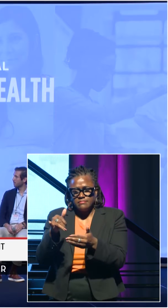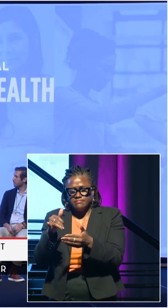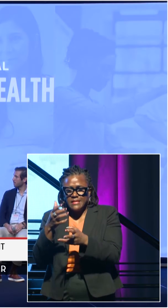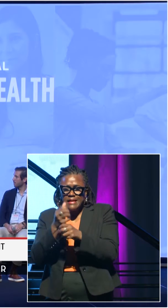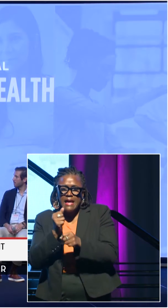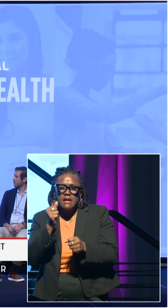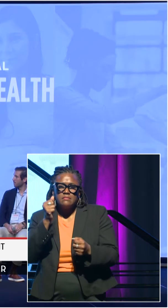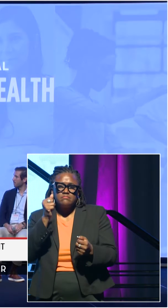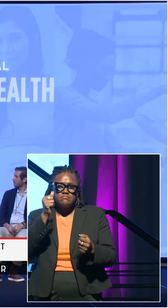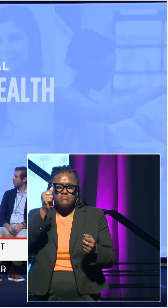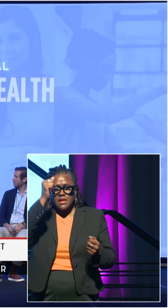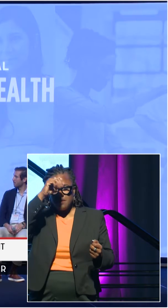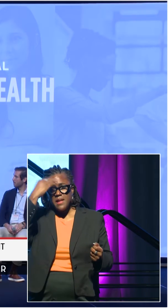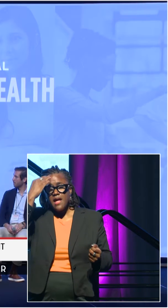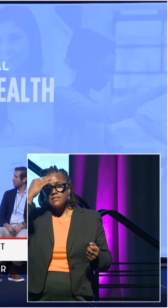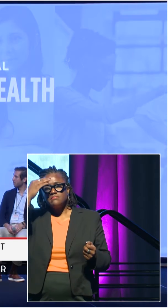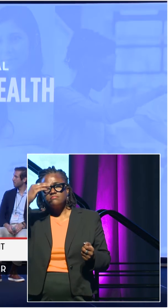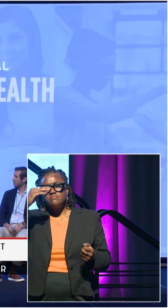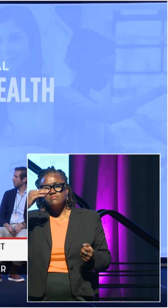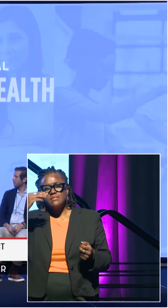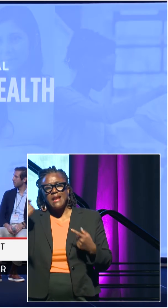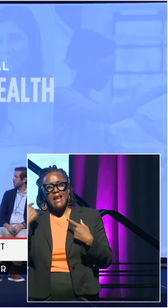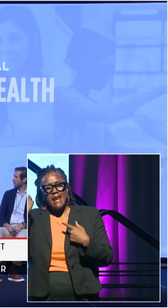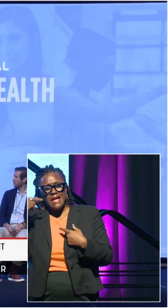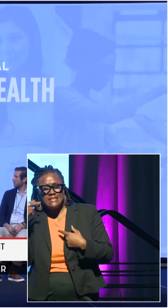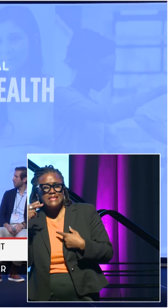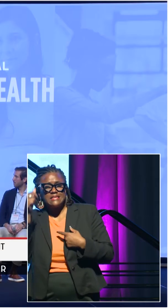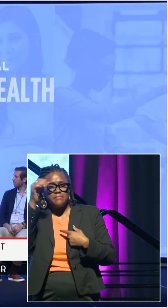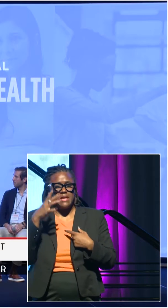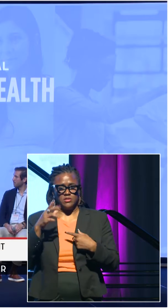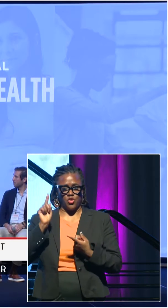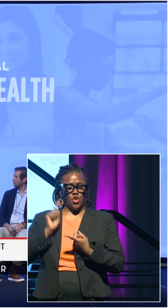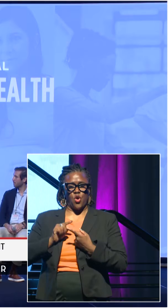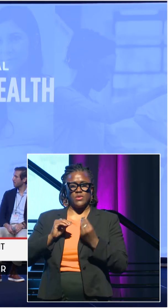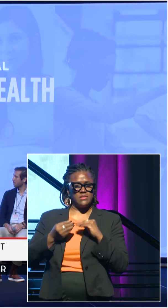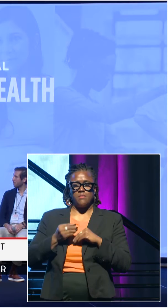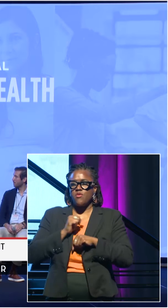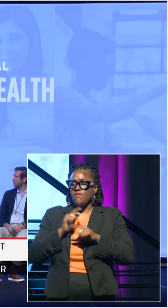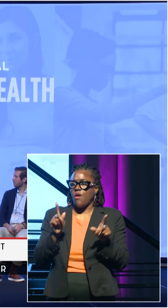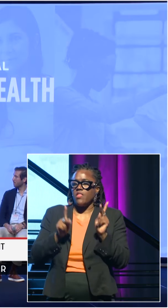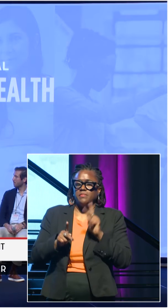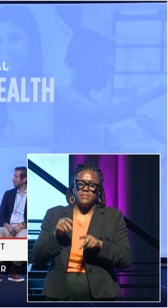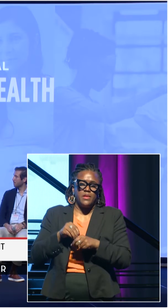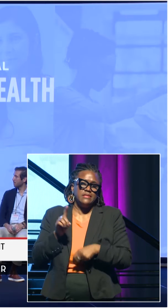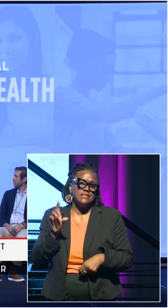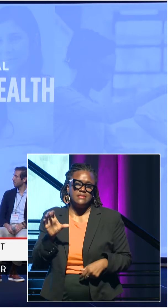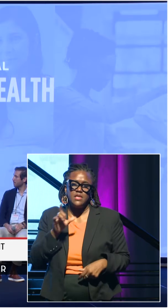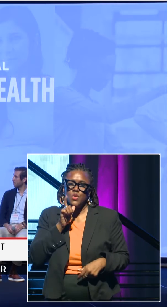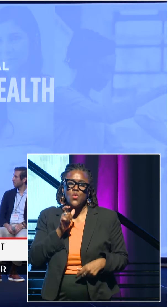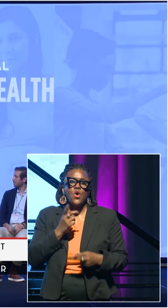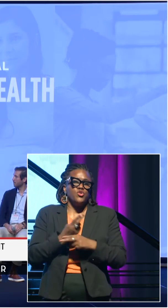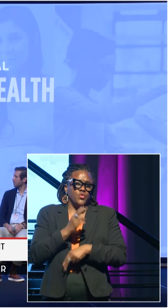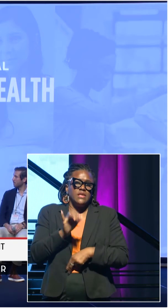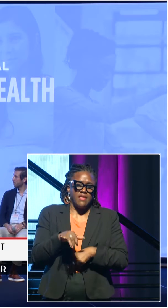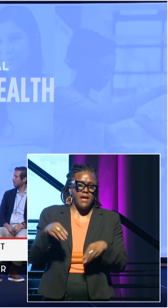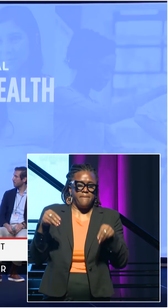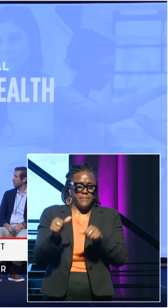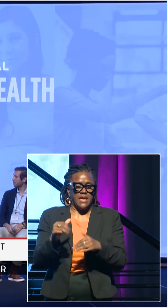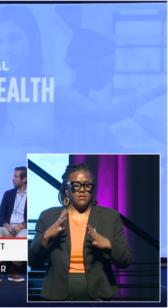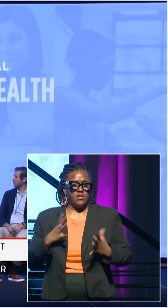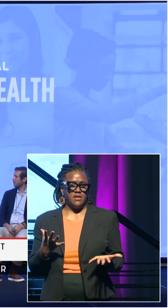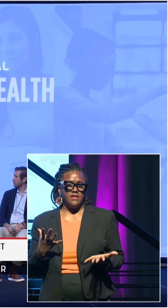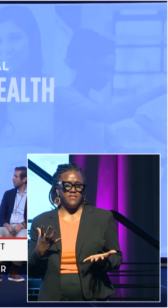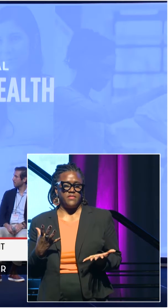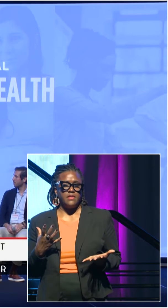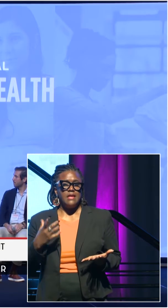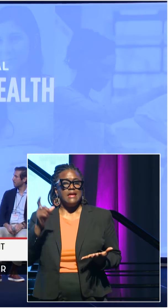Latinx men to take leave, because they are the lowest right now of all people in DC that are utilizing this leave. And then